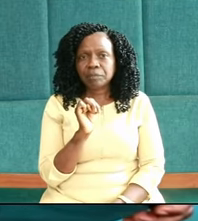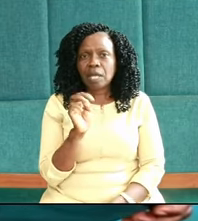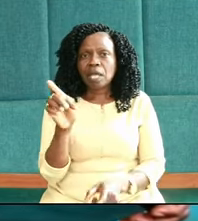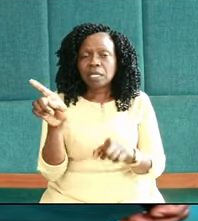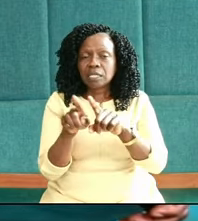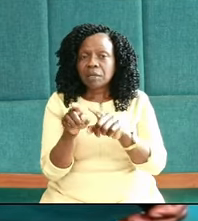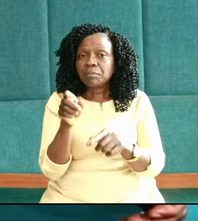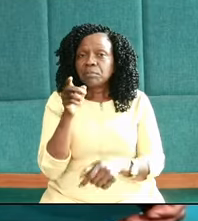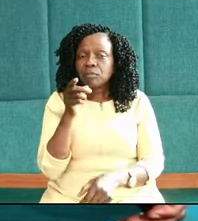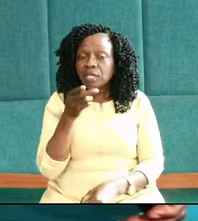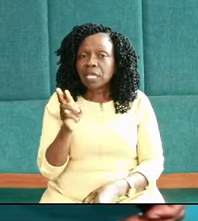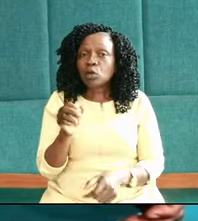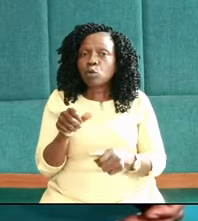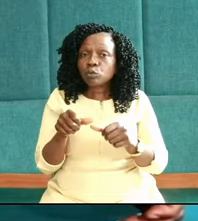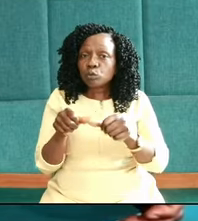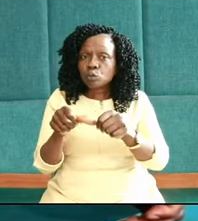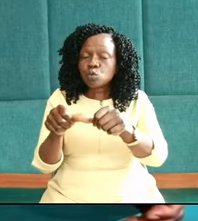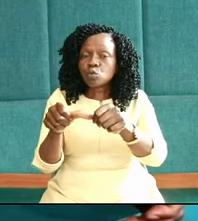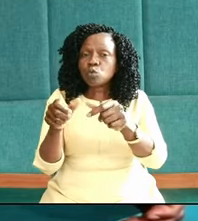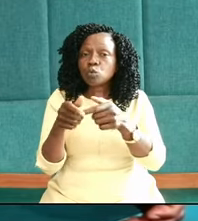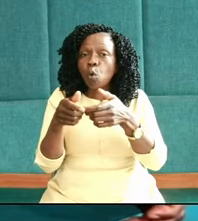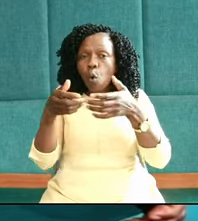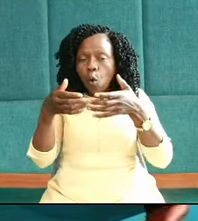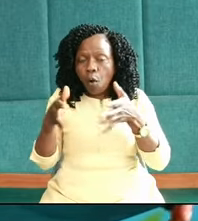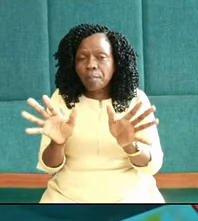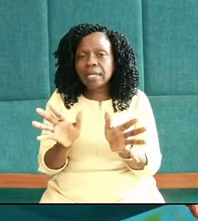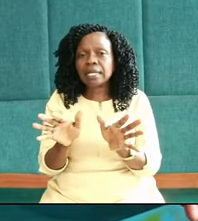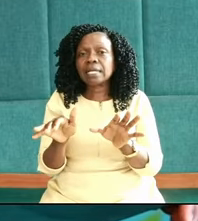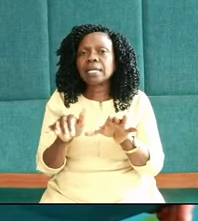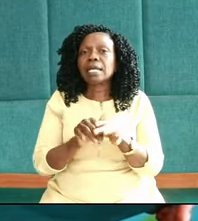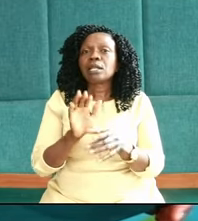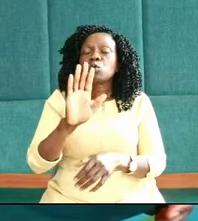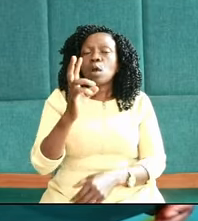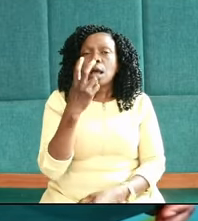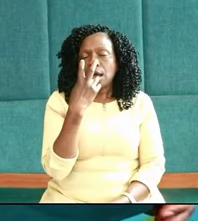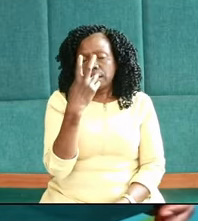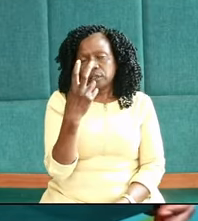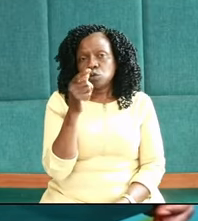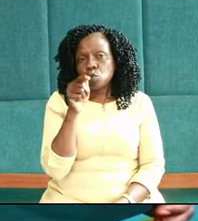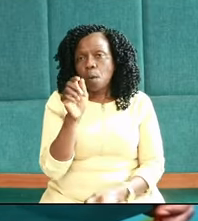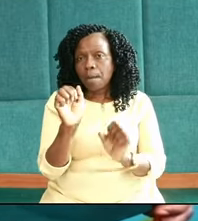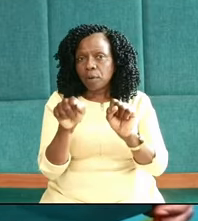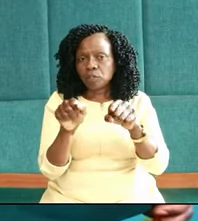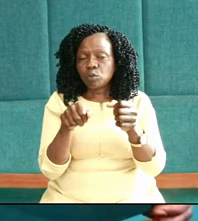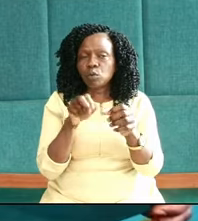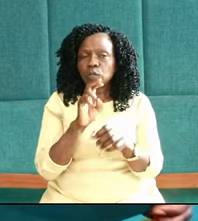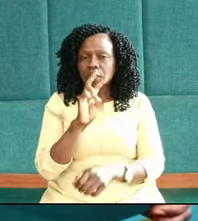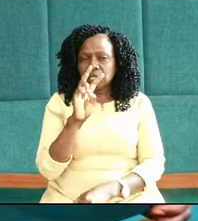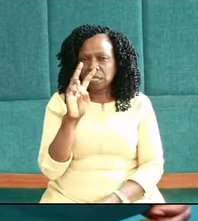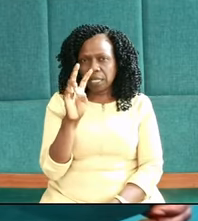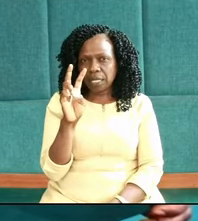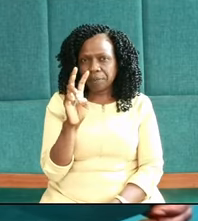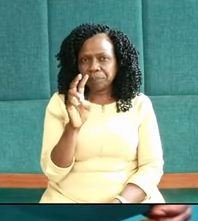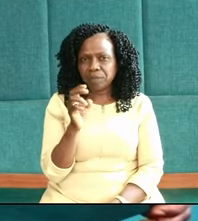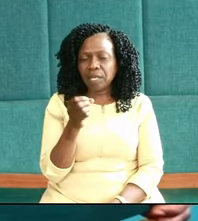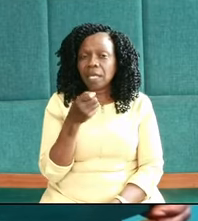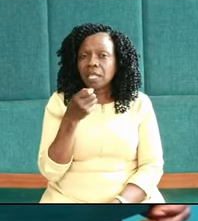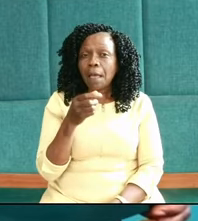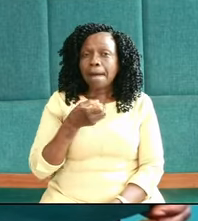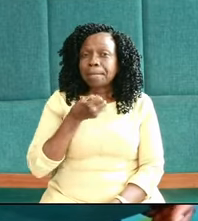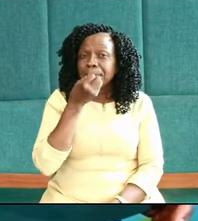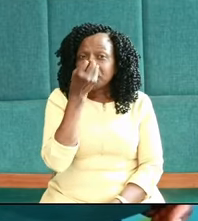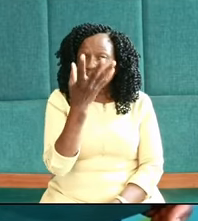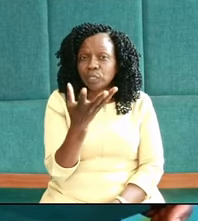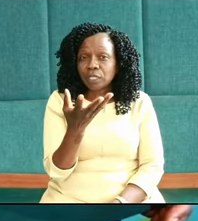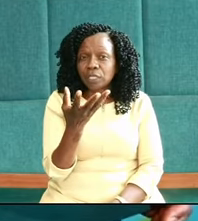as they continue to unfold in your eyes, you will see the beauty that you